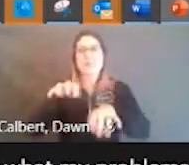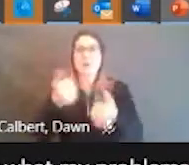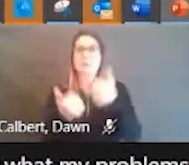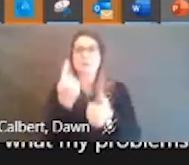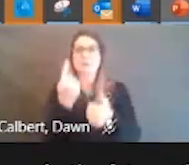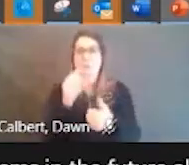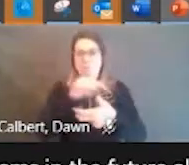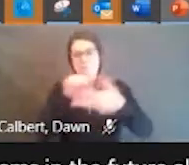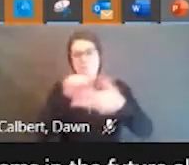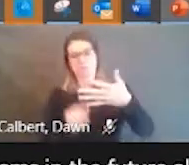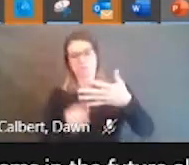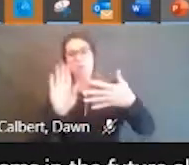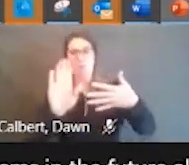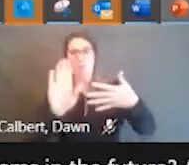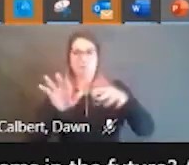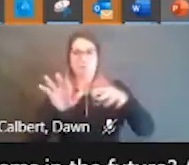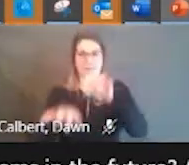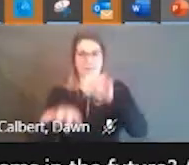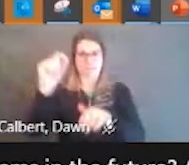resilience do you possess?